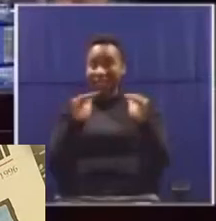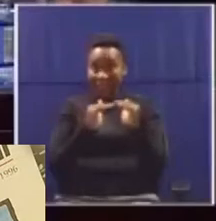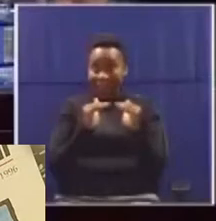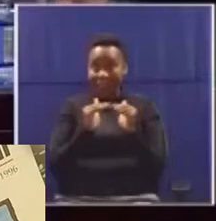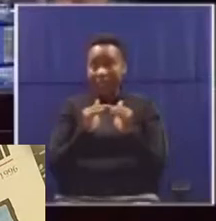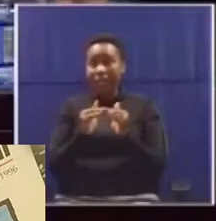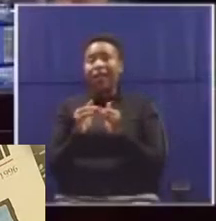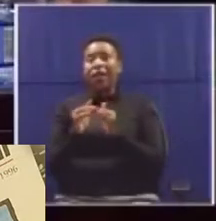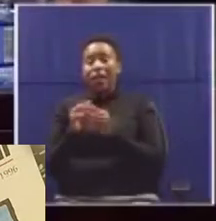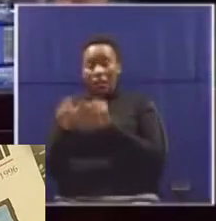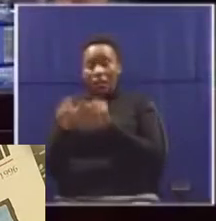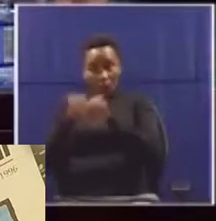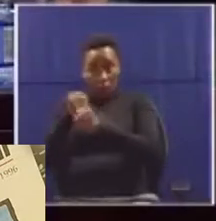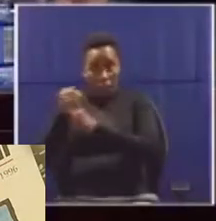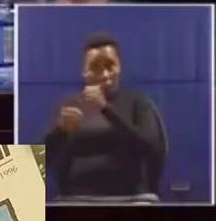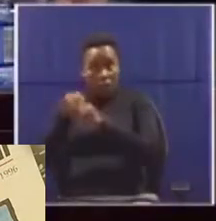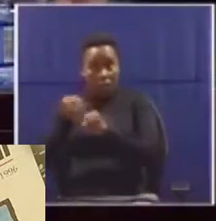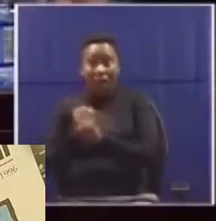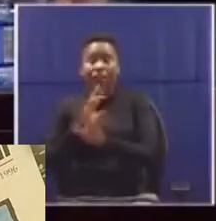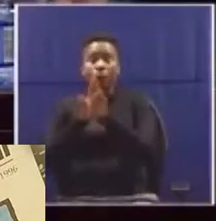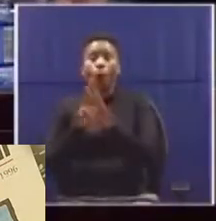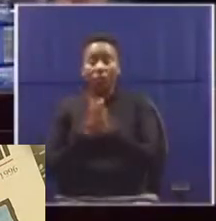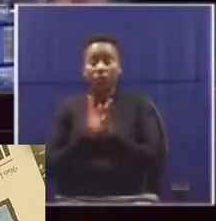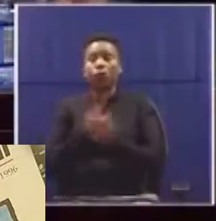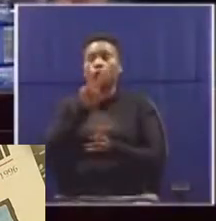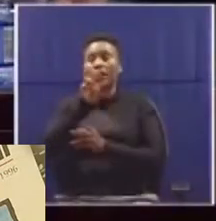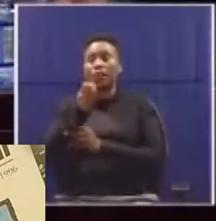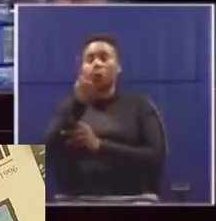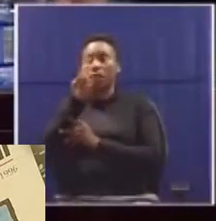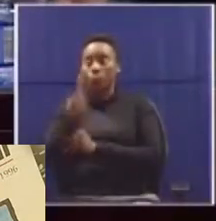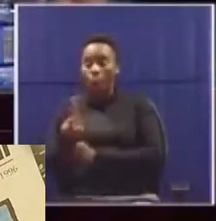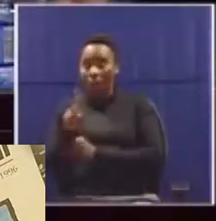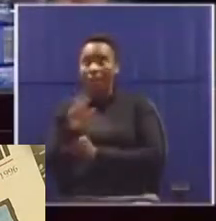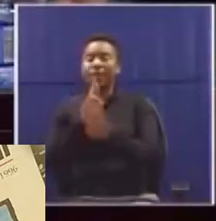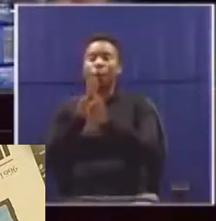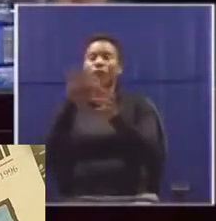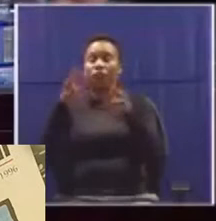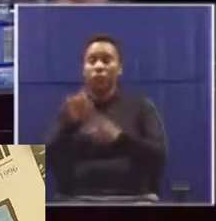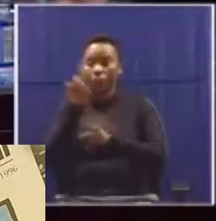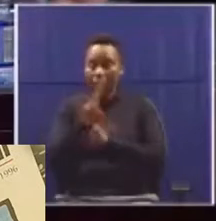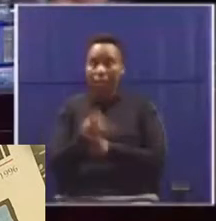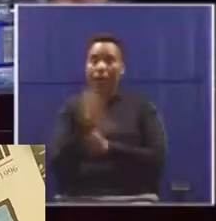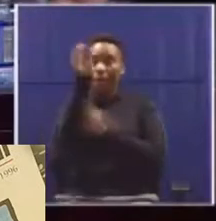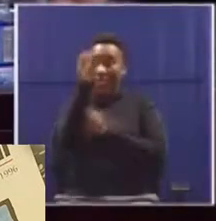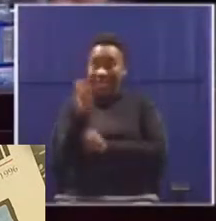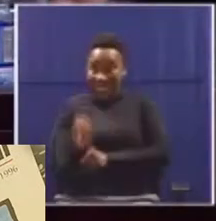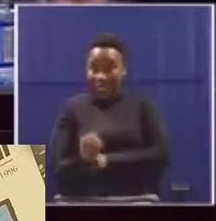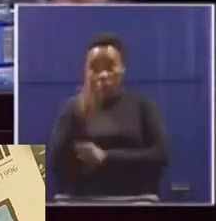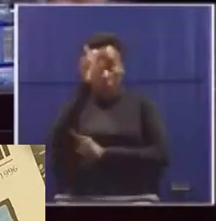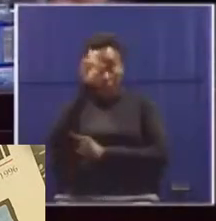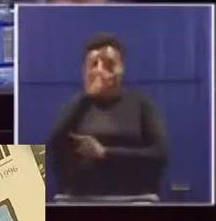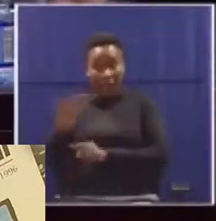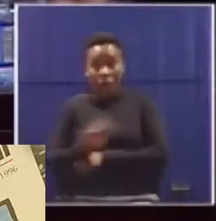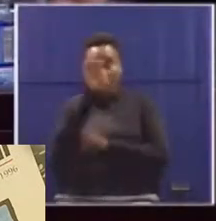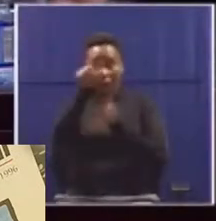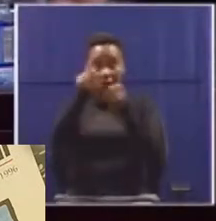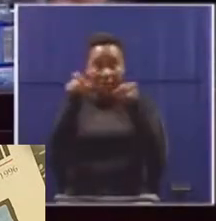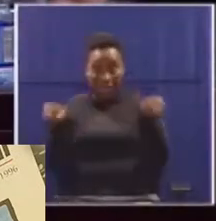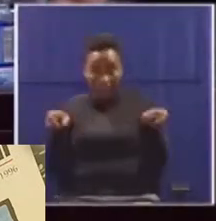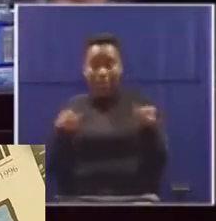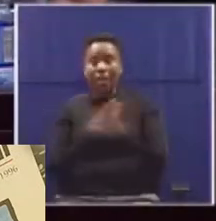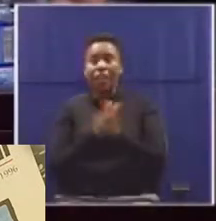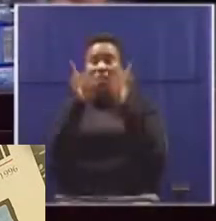transformation report 2021 reported that the percentage of black South Africans holding